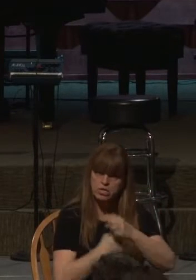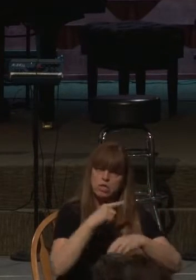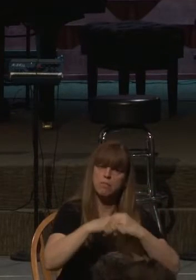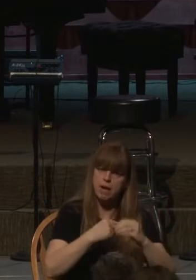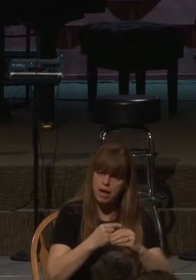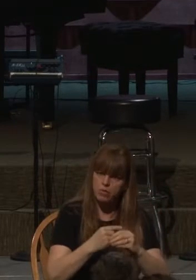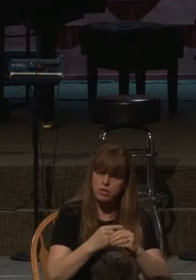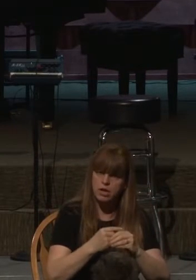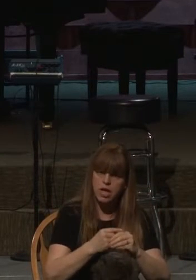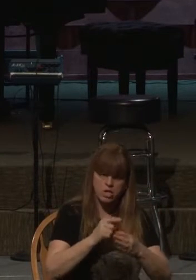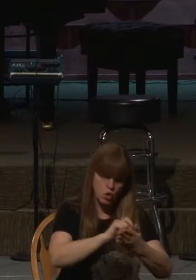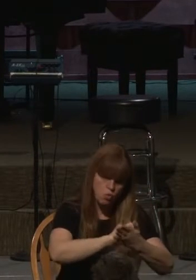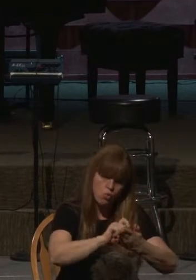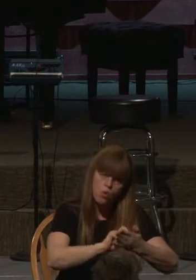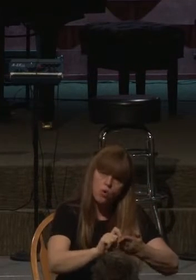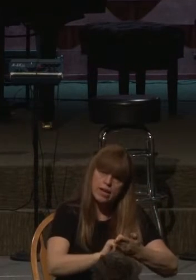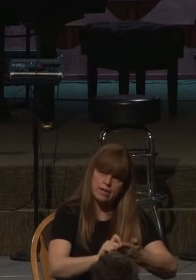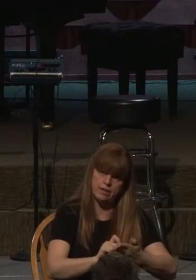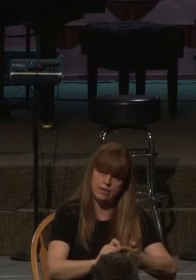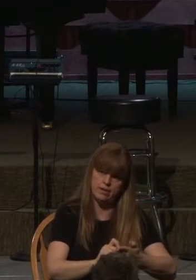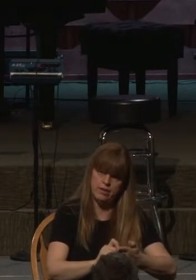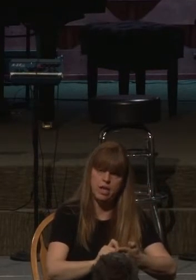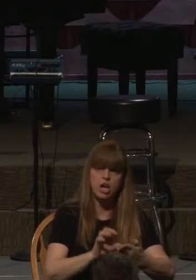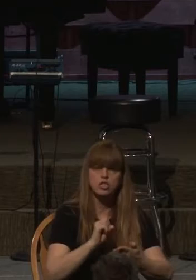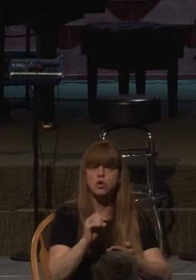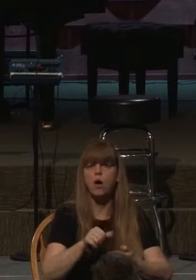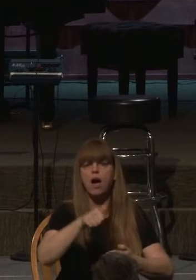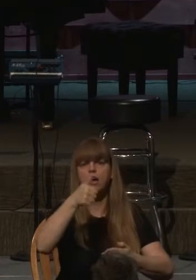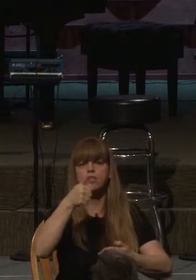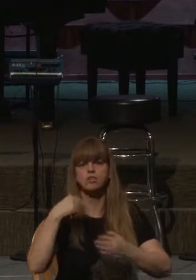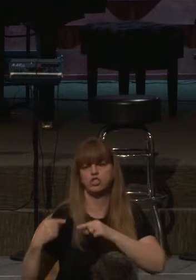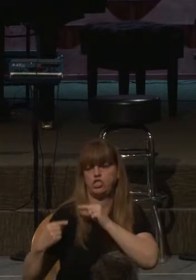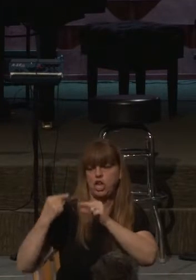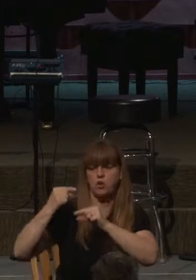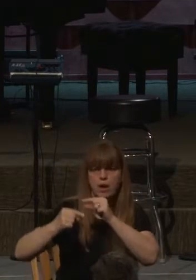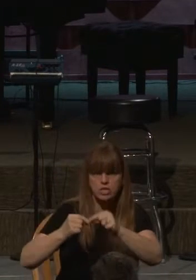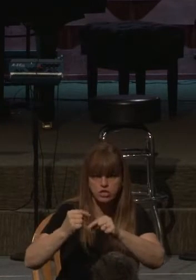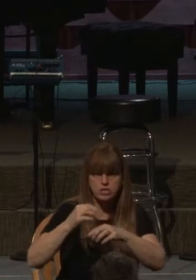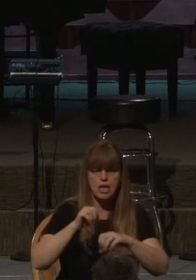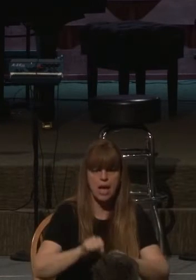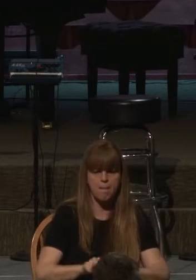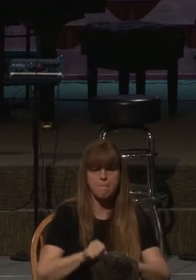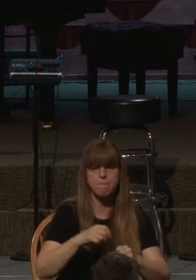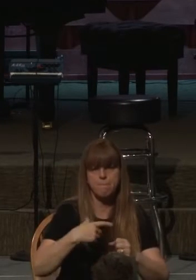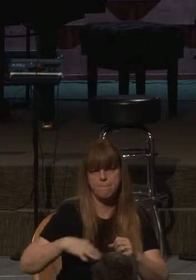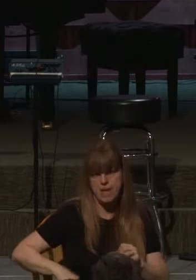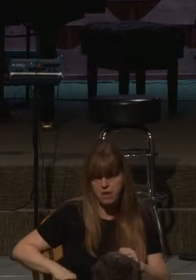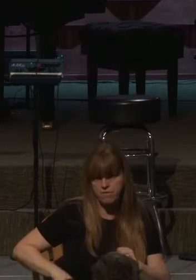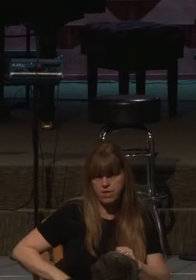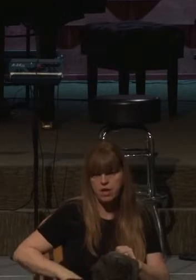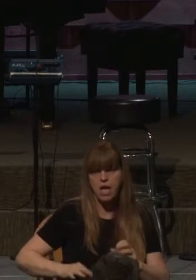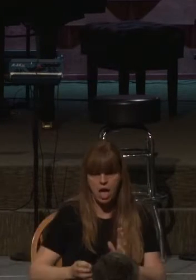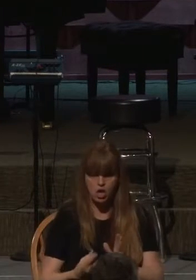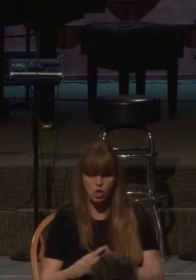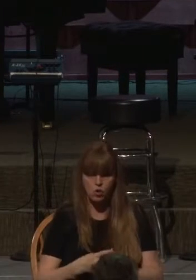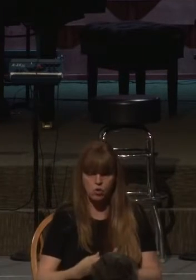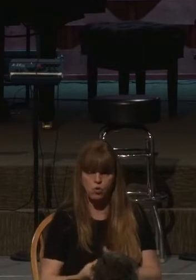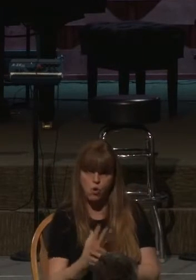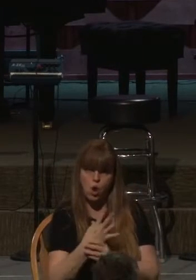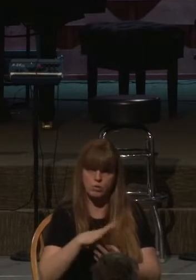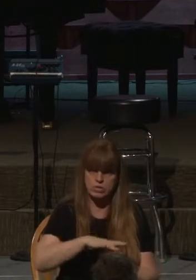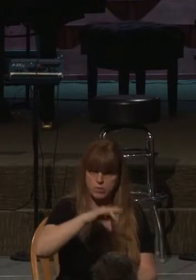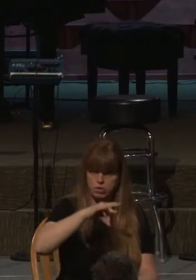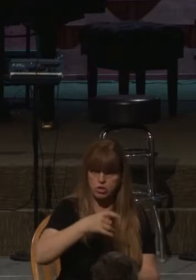laid down in a written record so that other generations would be able to benefit and profit from it and grow spiritually from